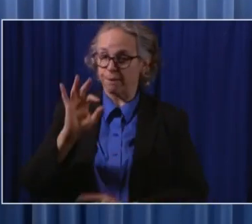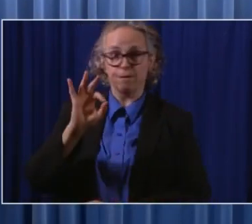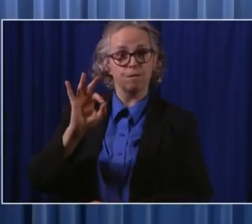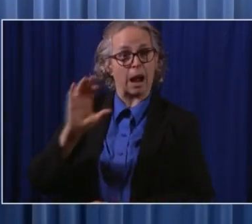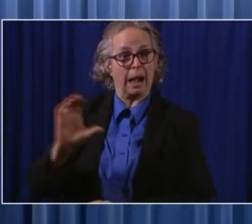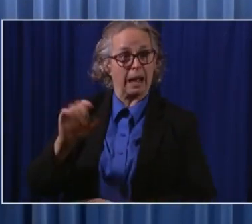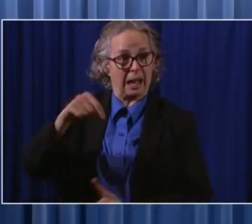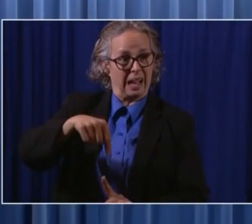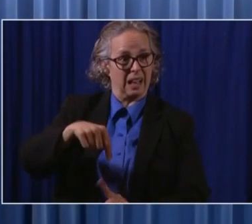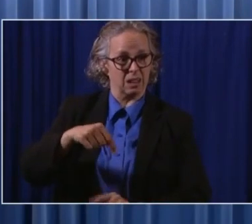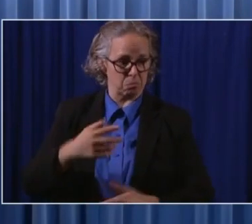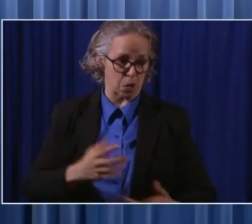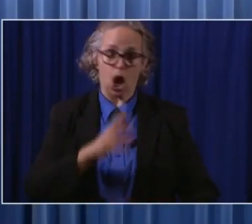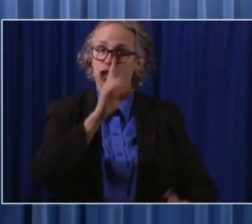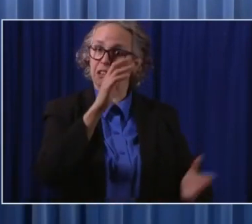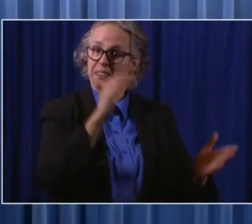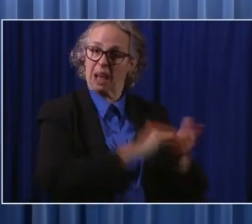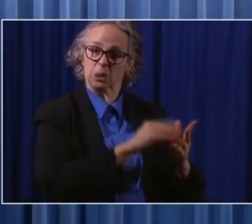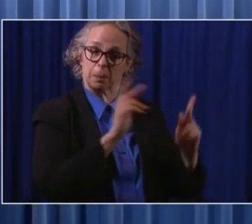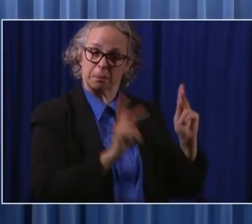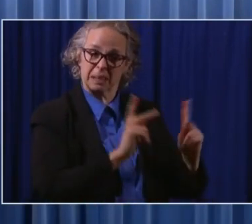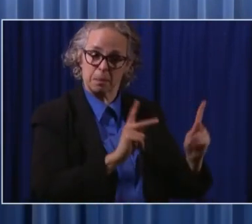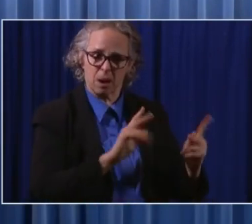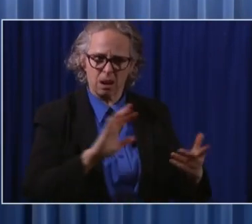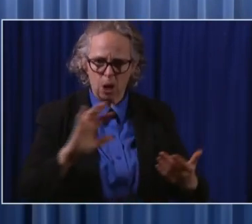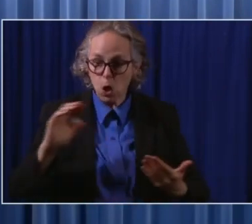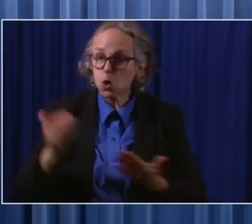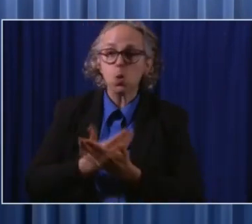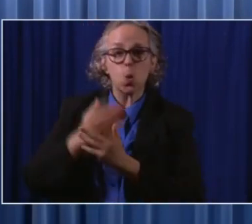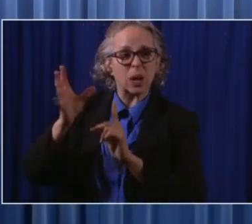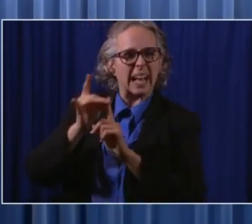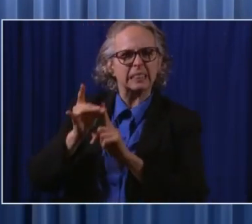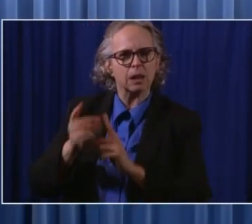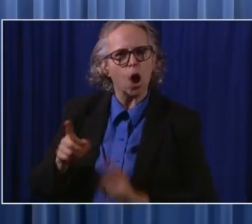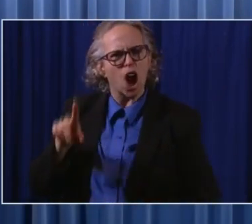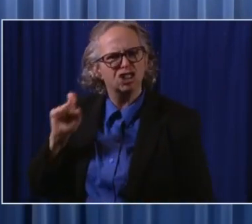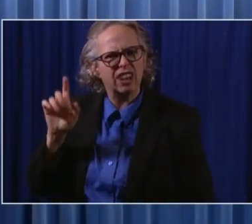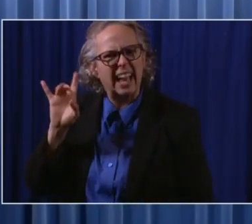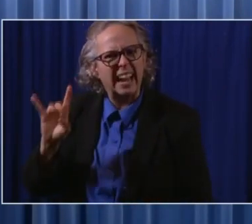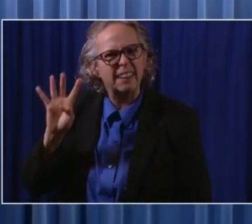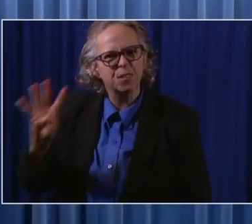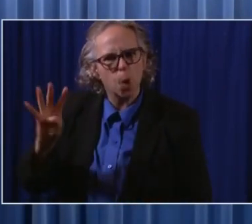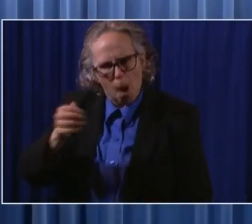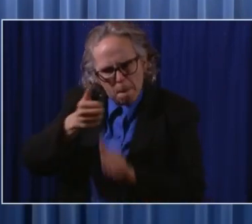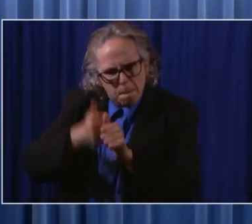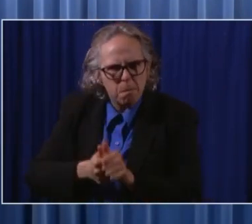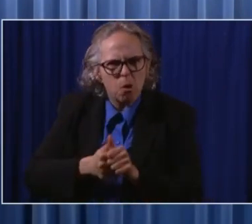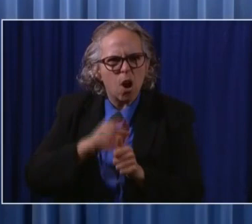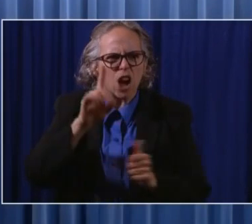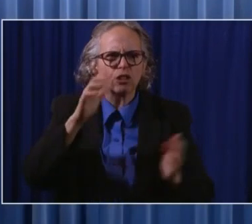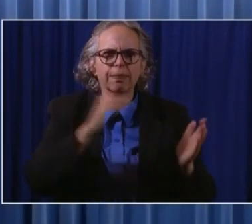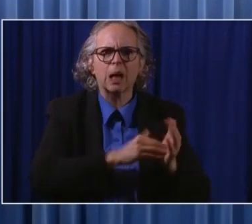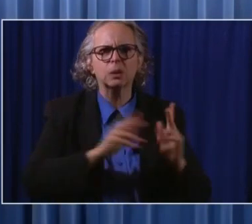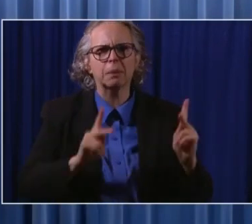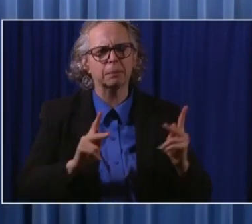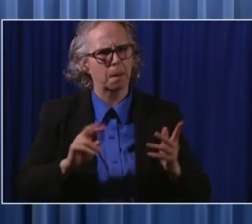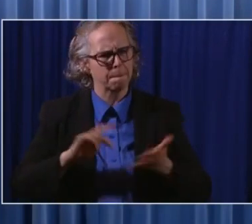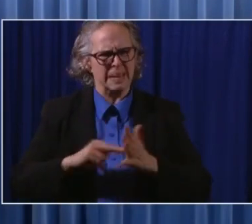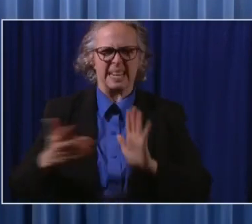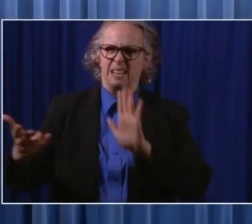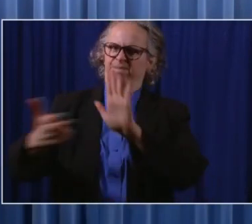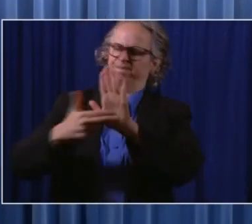184 cases per 100,000 over the last 2 weeks, well over the CDC's high incident